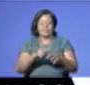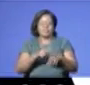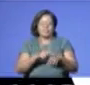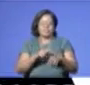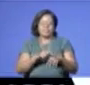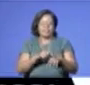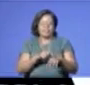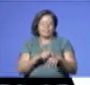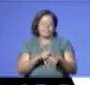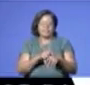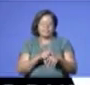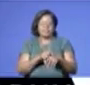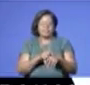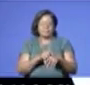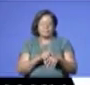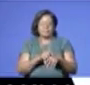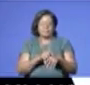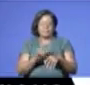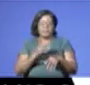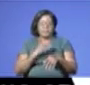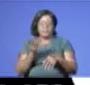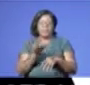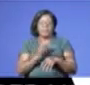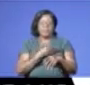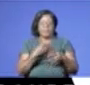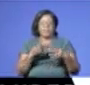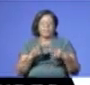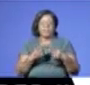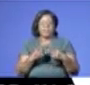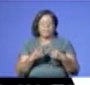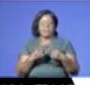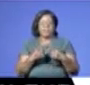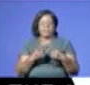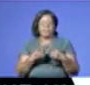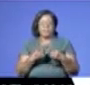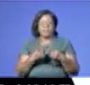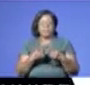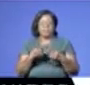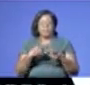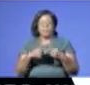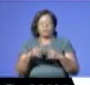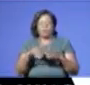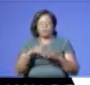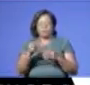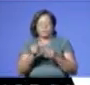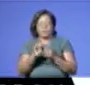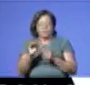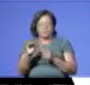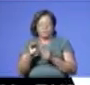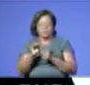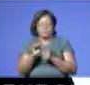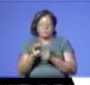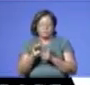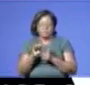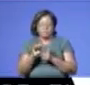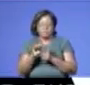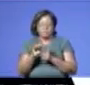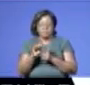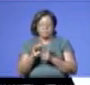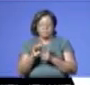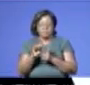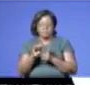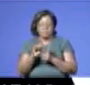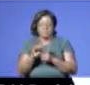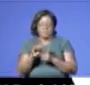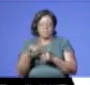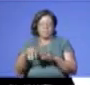learned to ride bikes. They have been gardening with Granny Kench. They get to be out in the yard running up